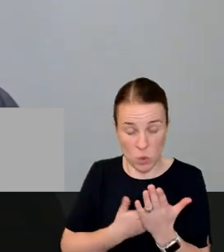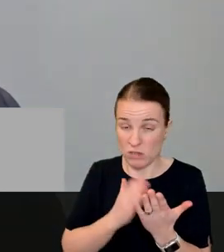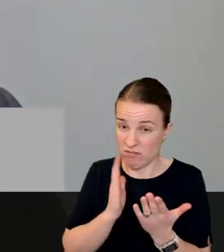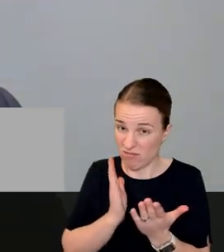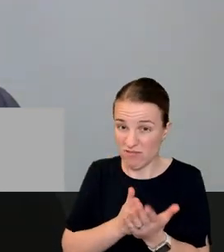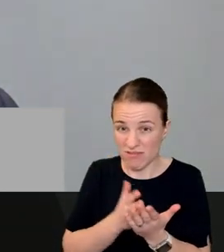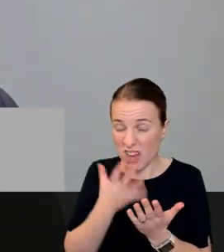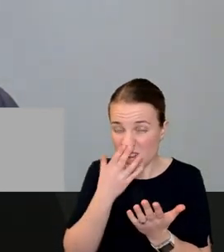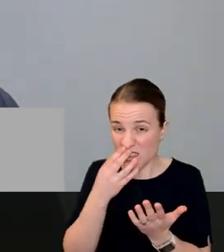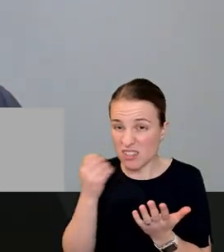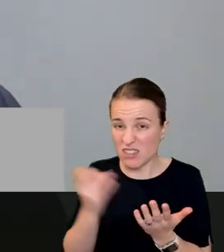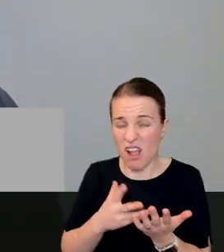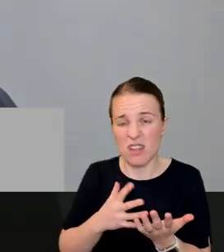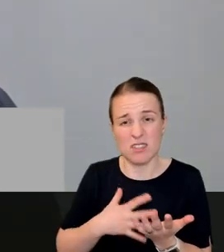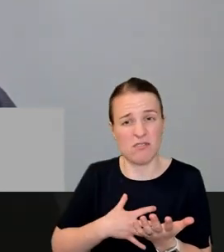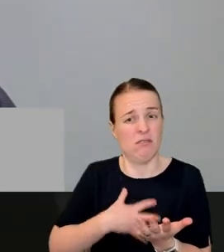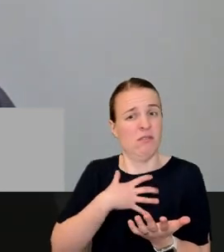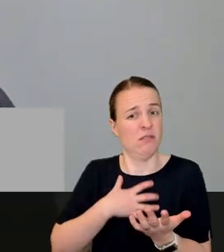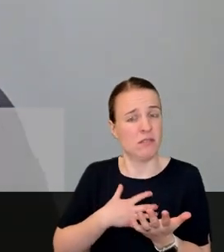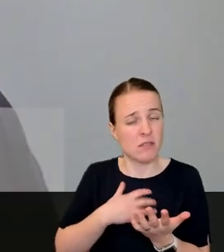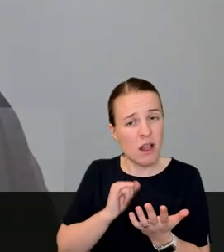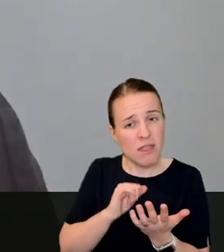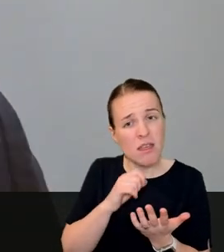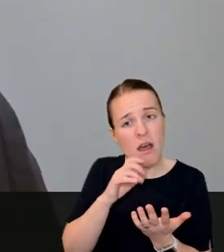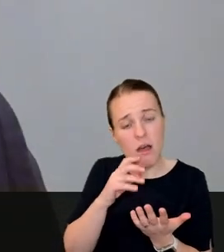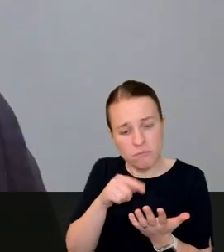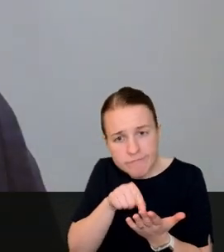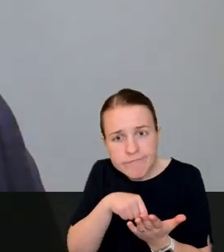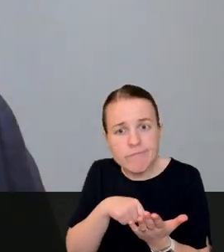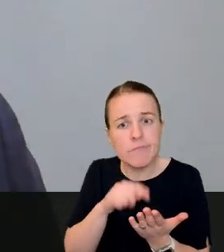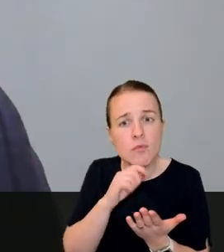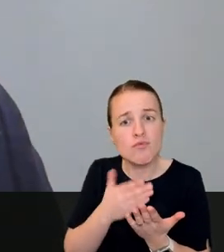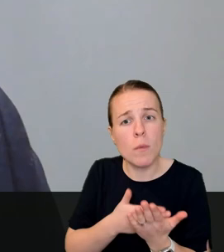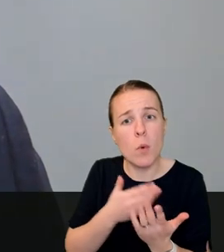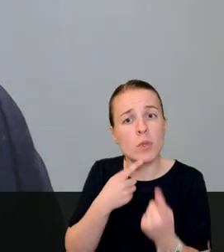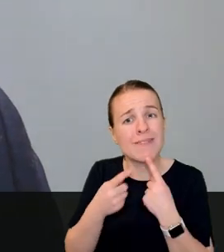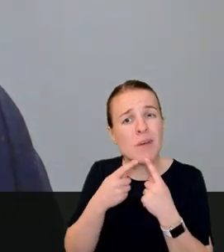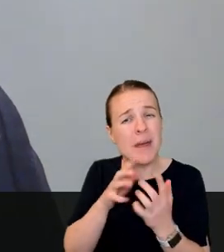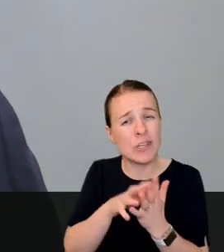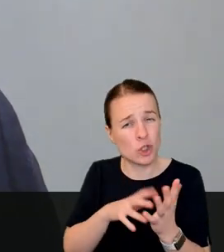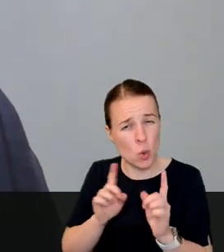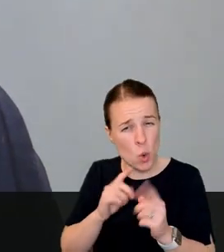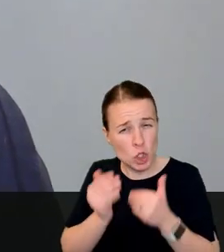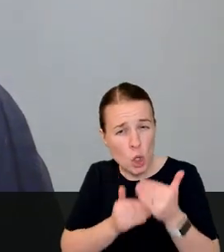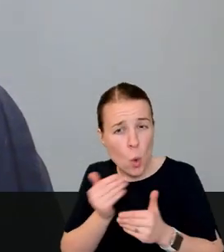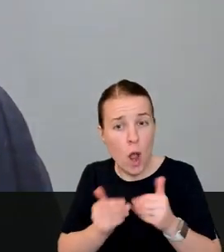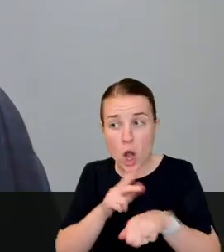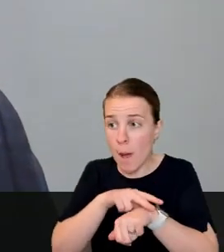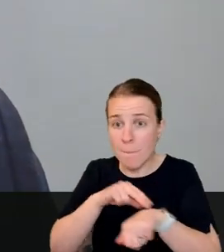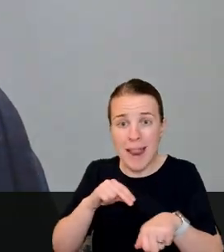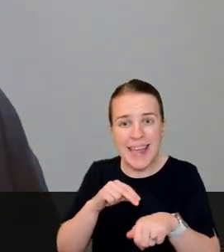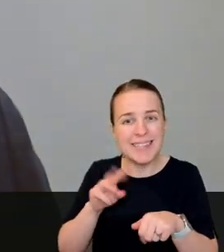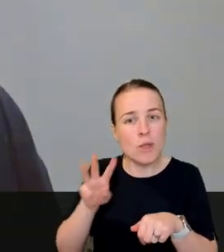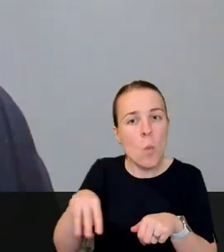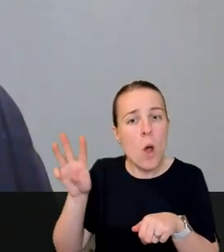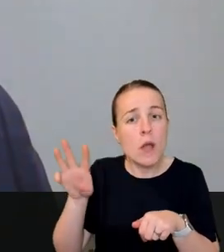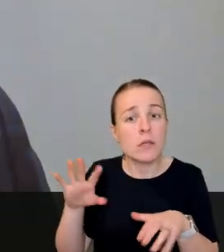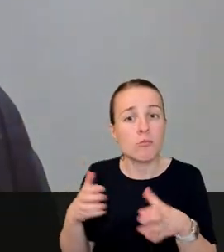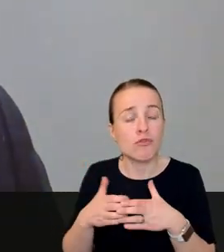that we've heard this week about what was going on in the in these police WhatsApp groups. I mean,